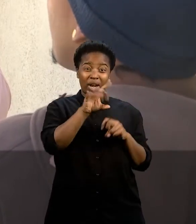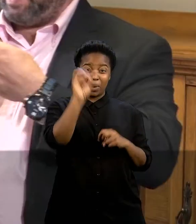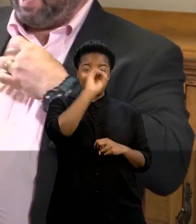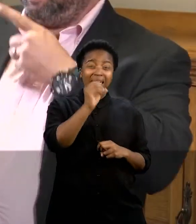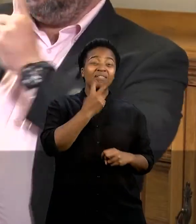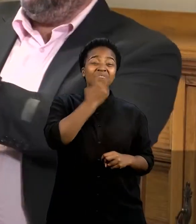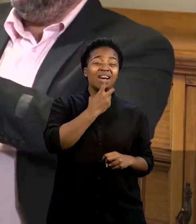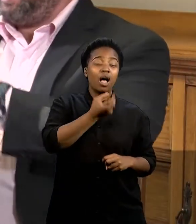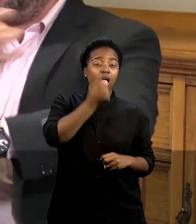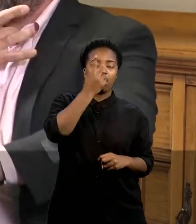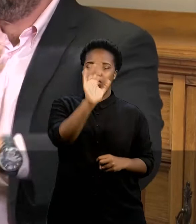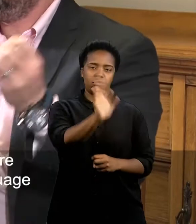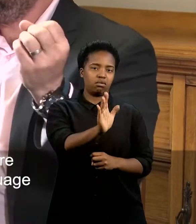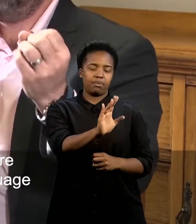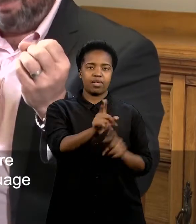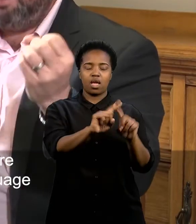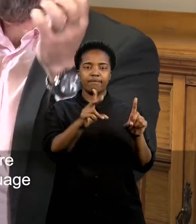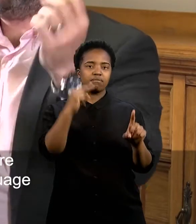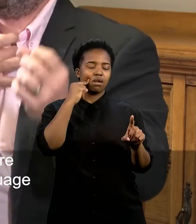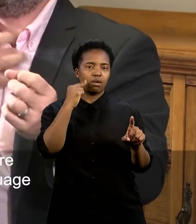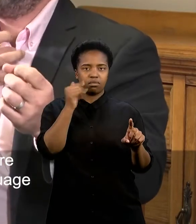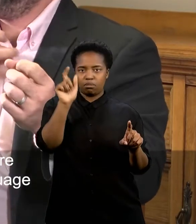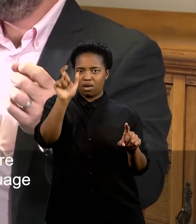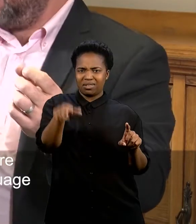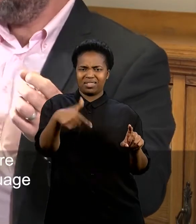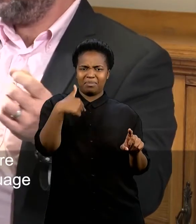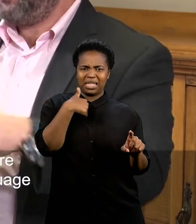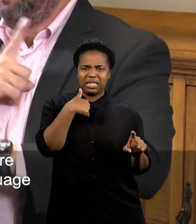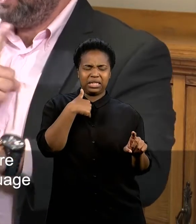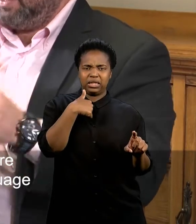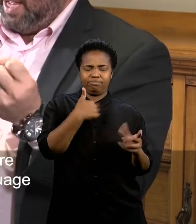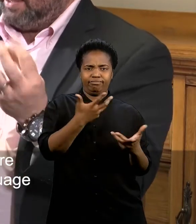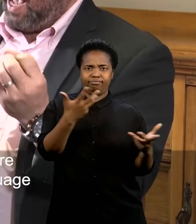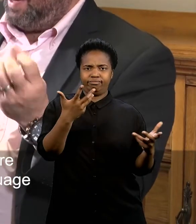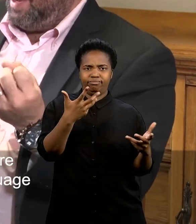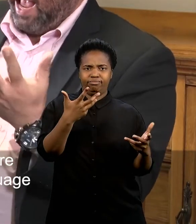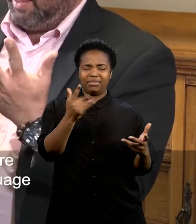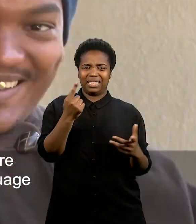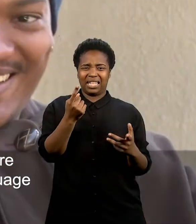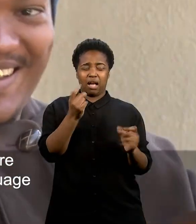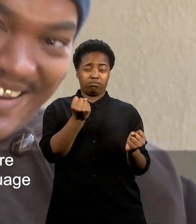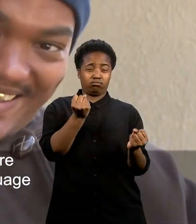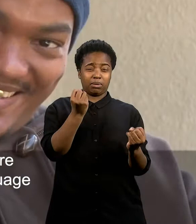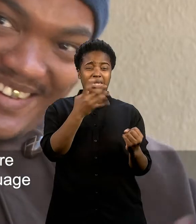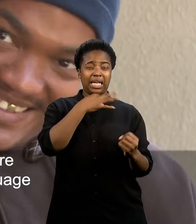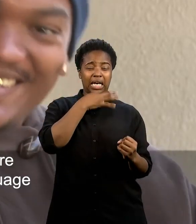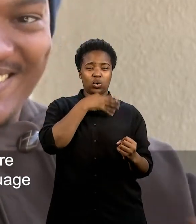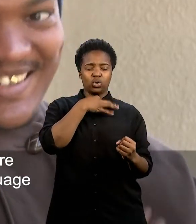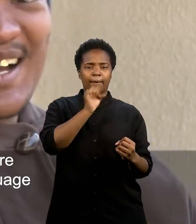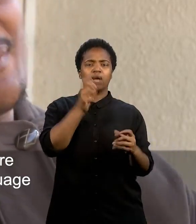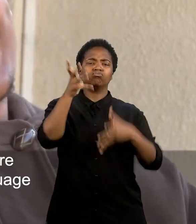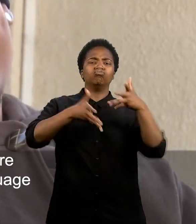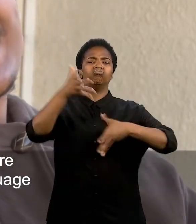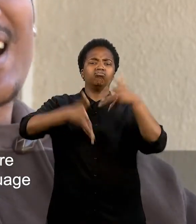it 100%. If there's another deaf person, I can, and that person is English, for